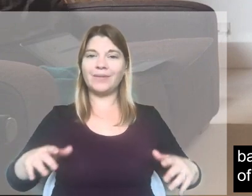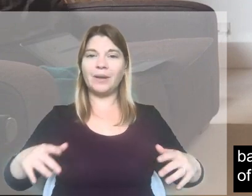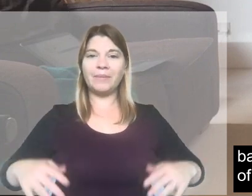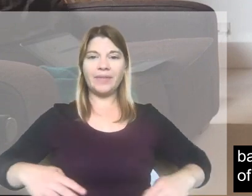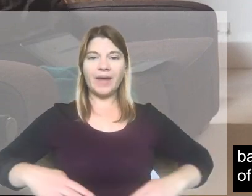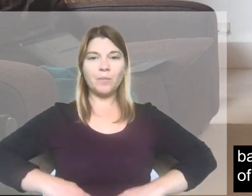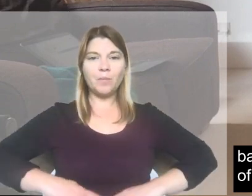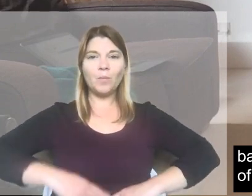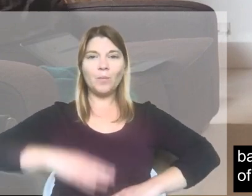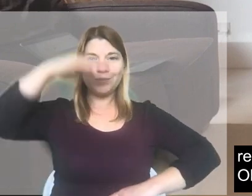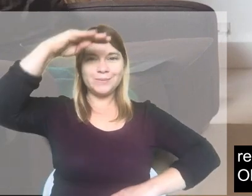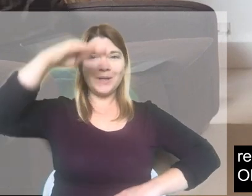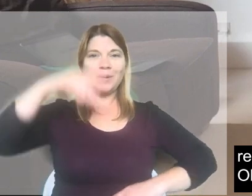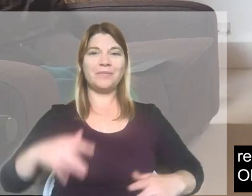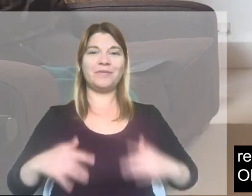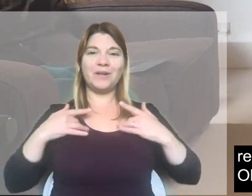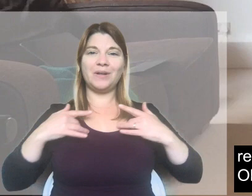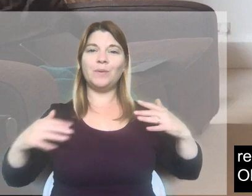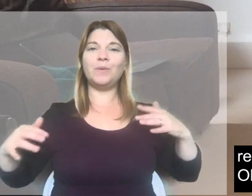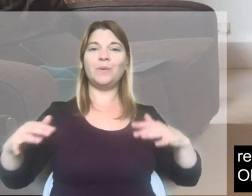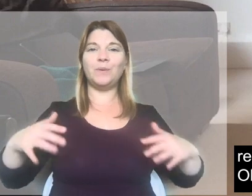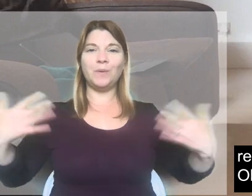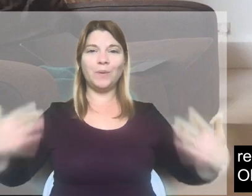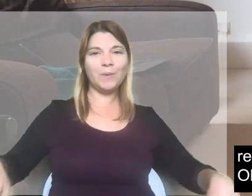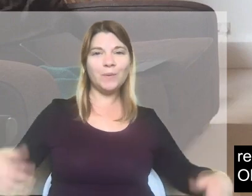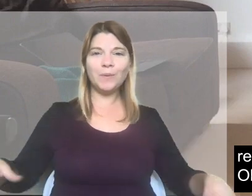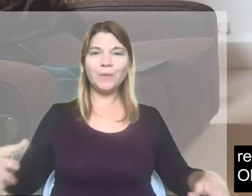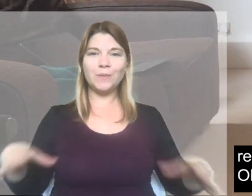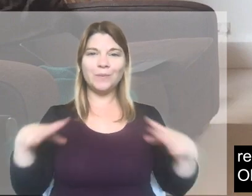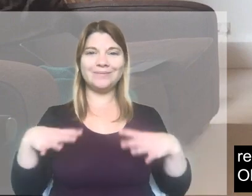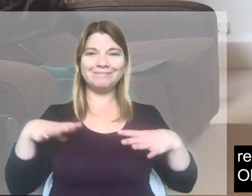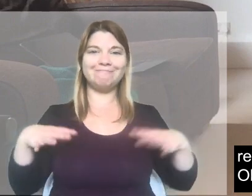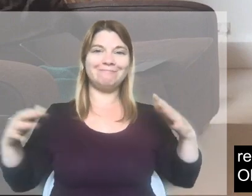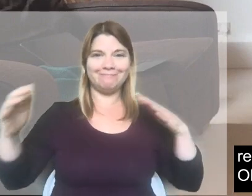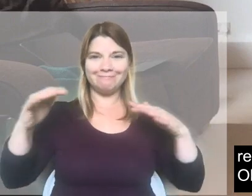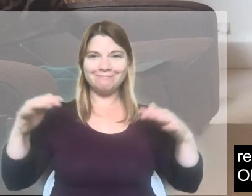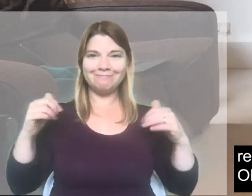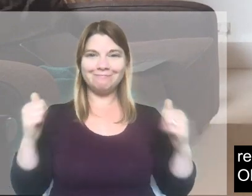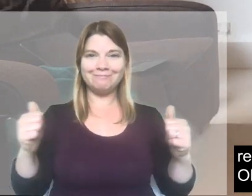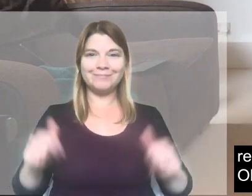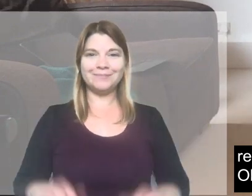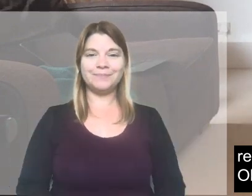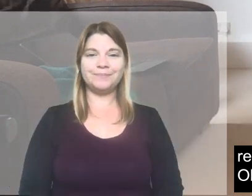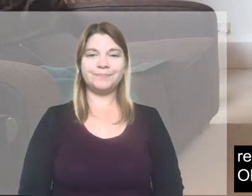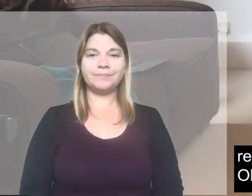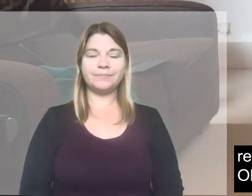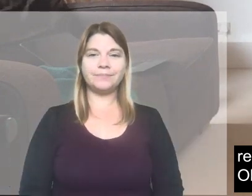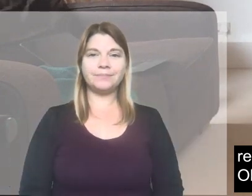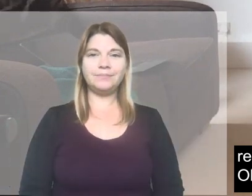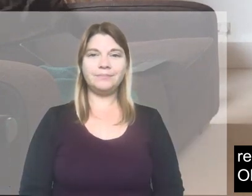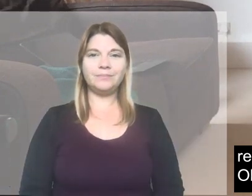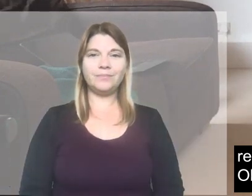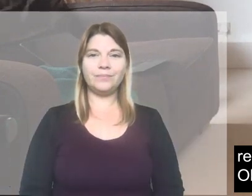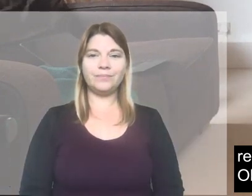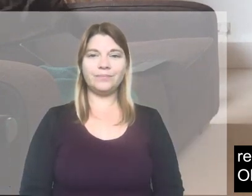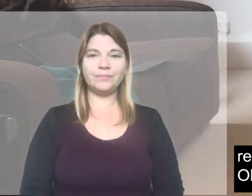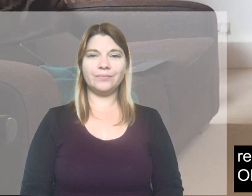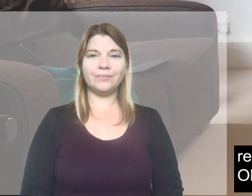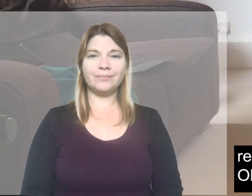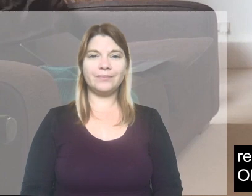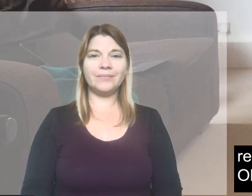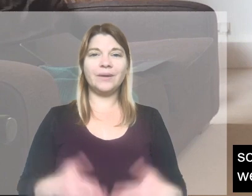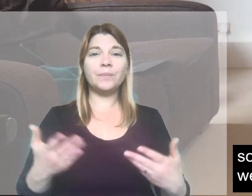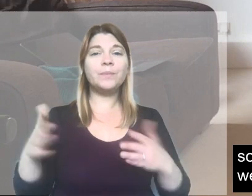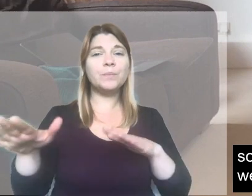of your body can be floating and reaching upwards in your imagination, okay? Now, I'm going to keep